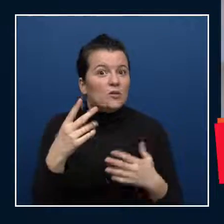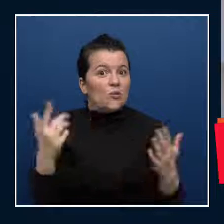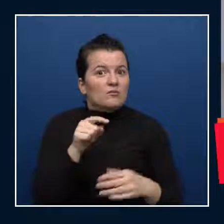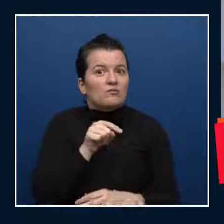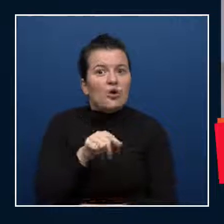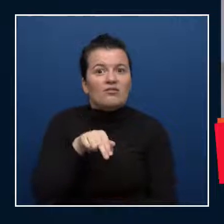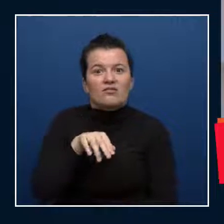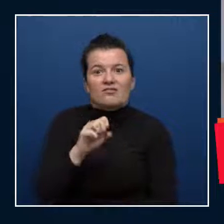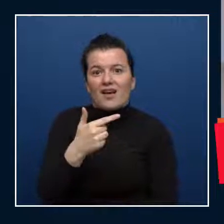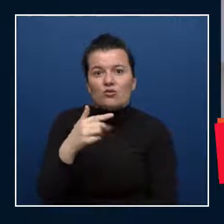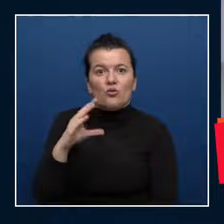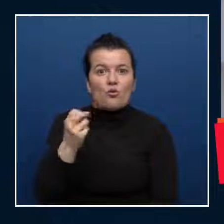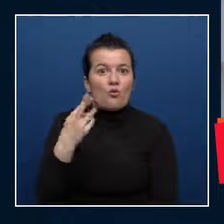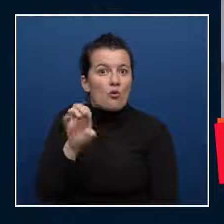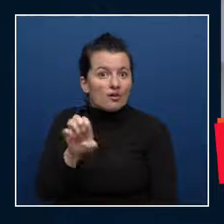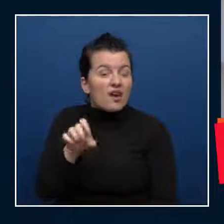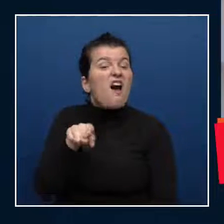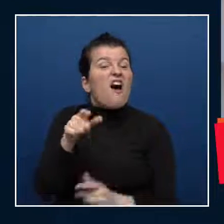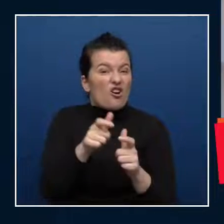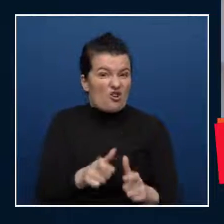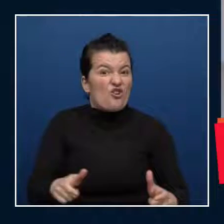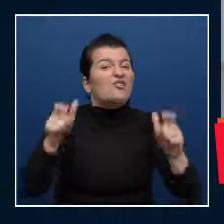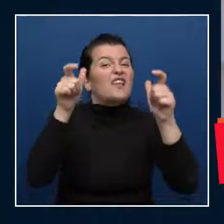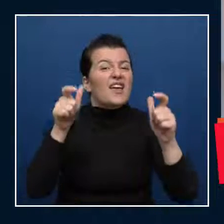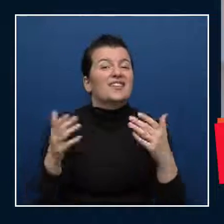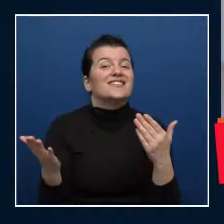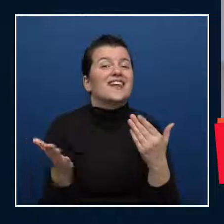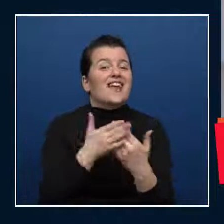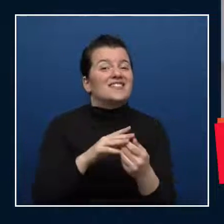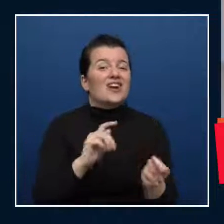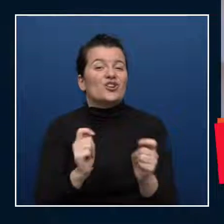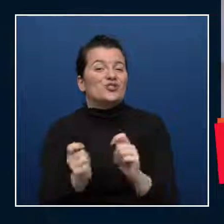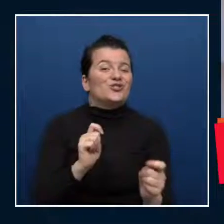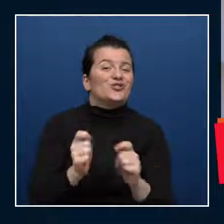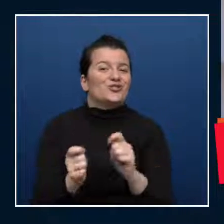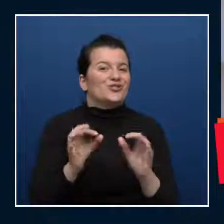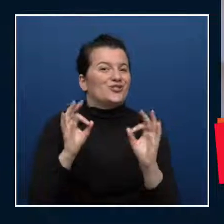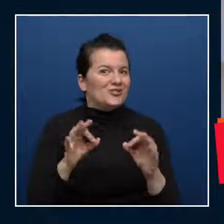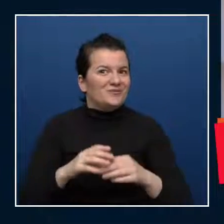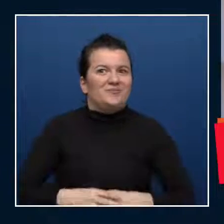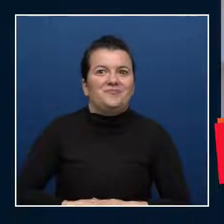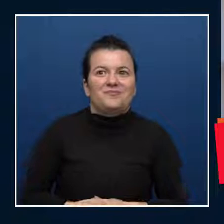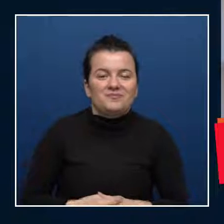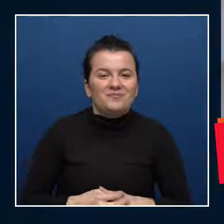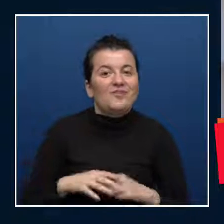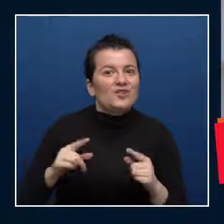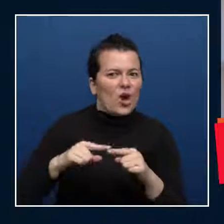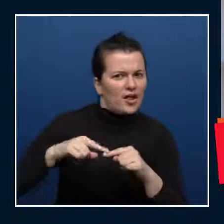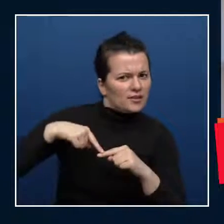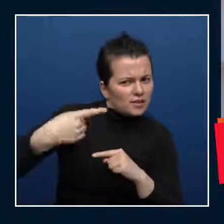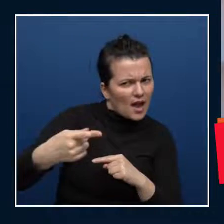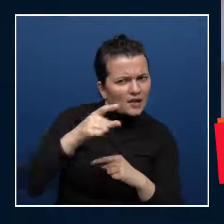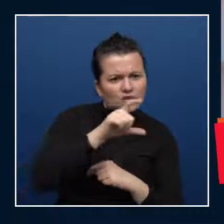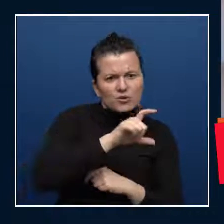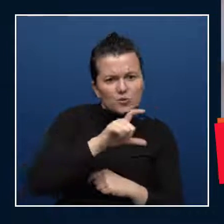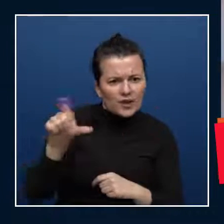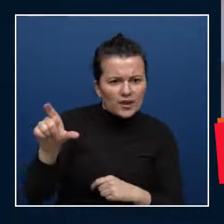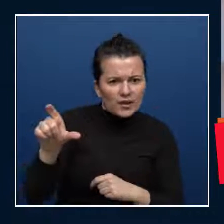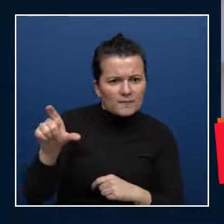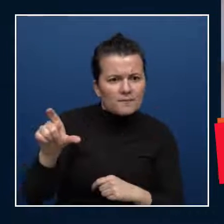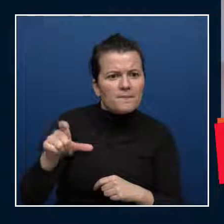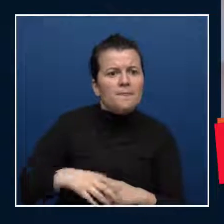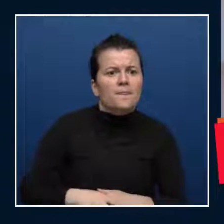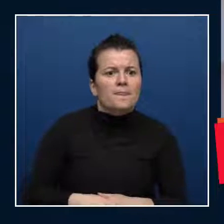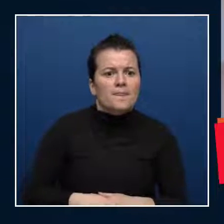to do containers. And with the beta of V9 coming up next week, it's a great time to